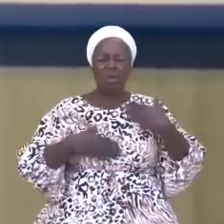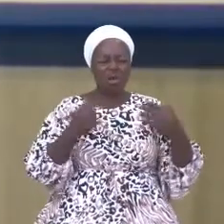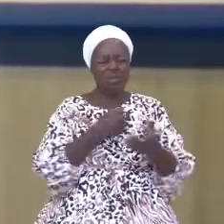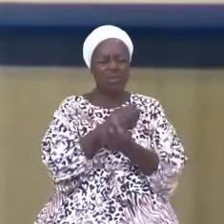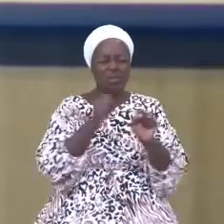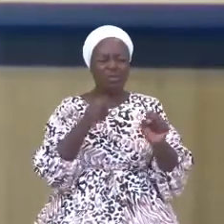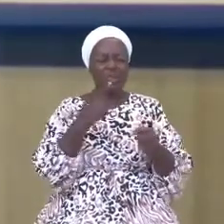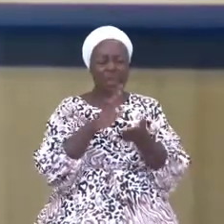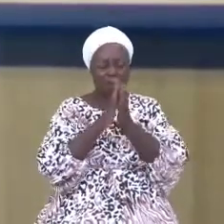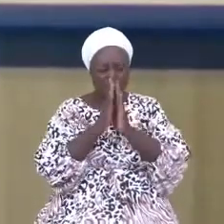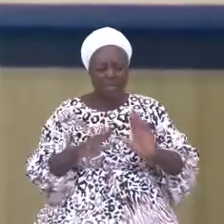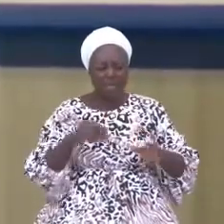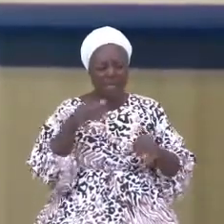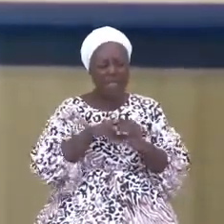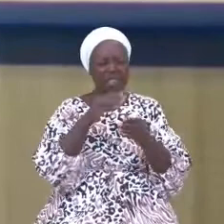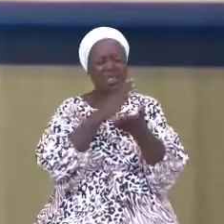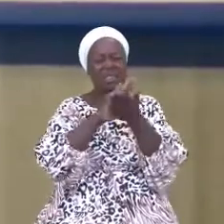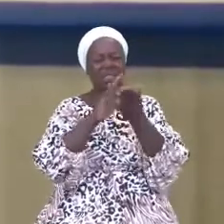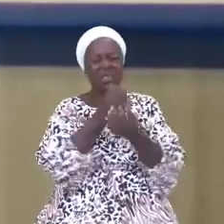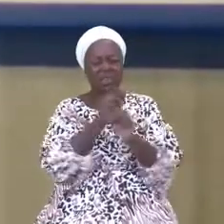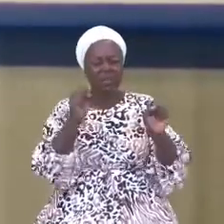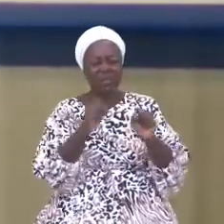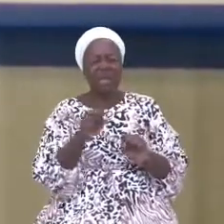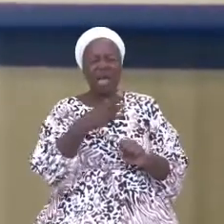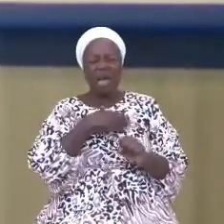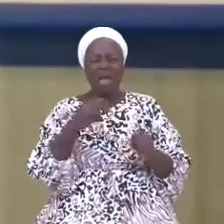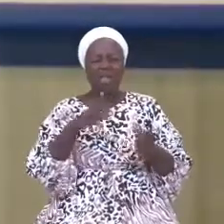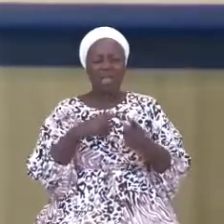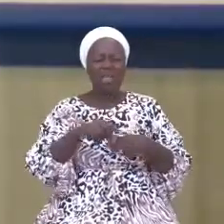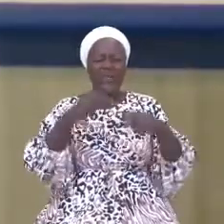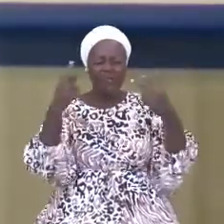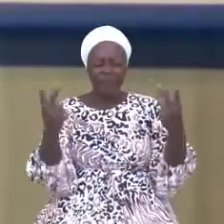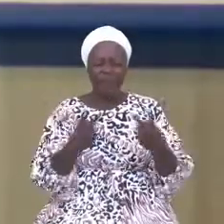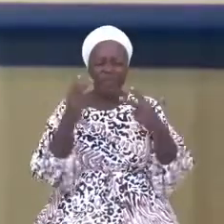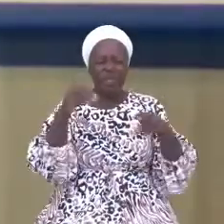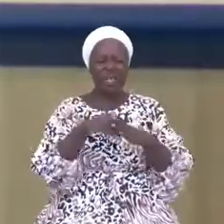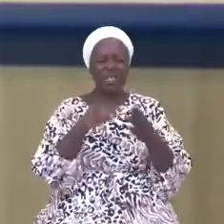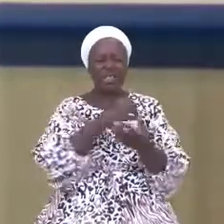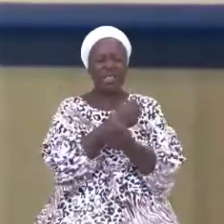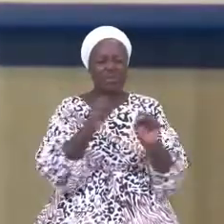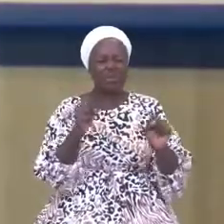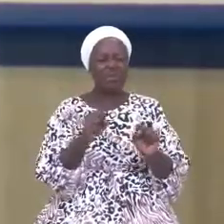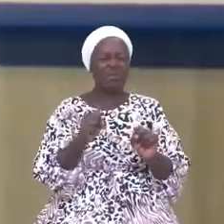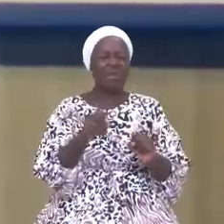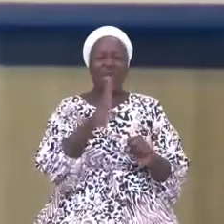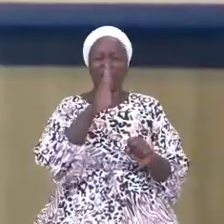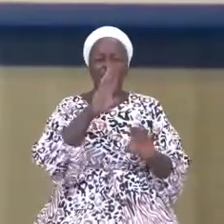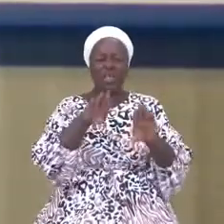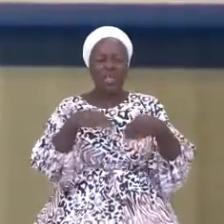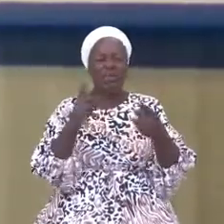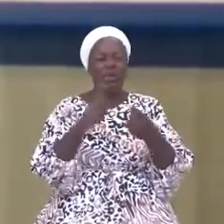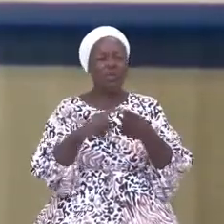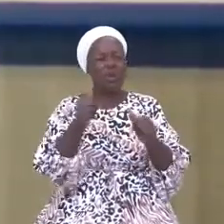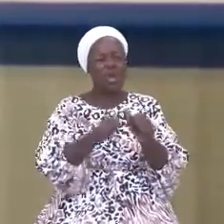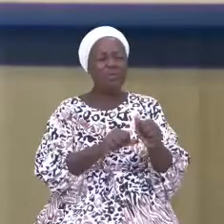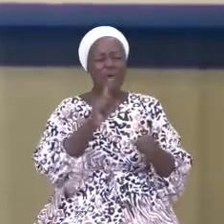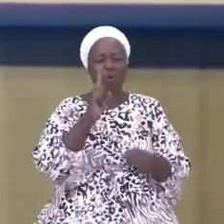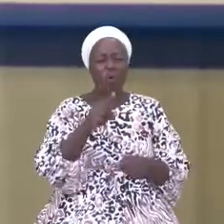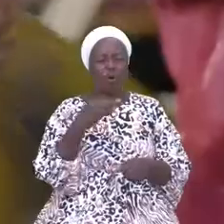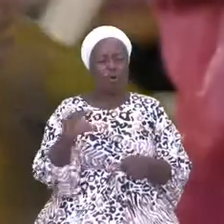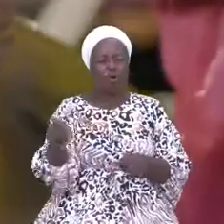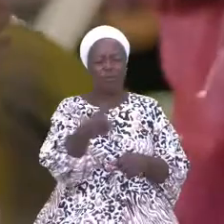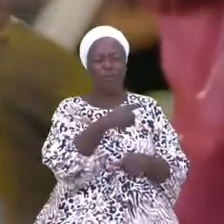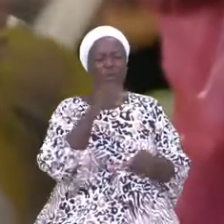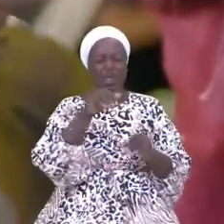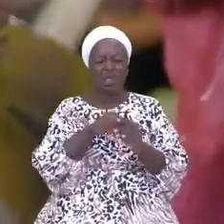the peace in salvation, and the victory in salvation be given to every one of you in